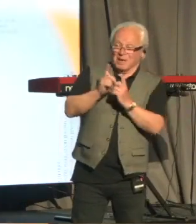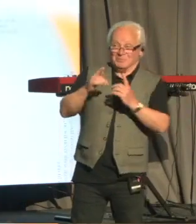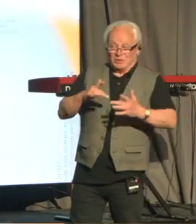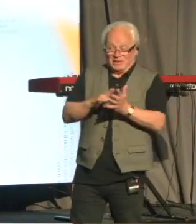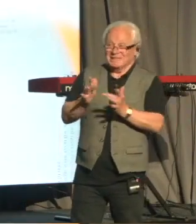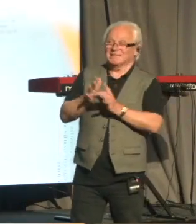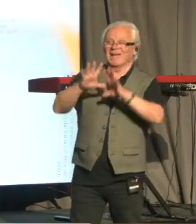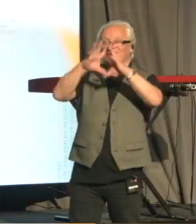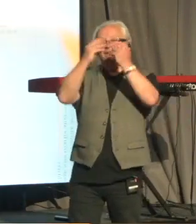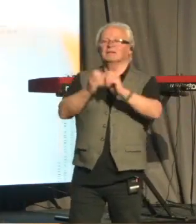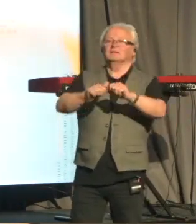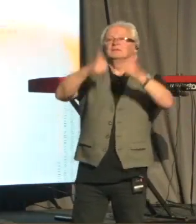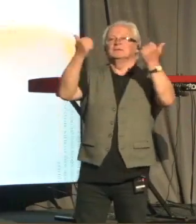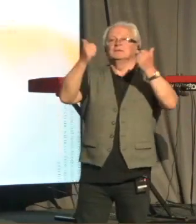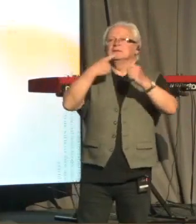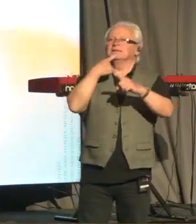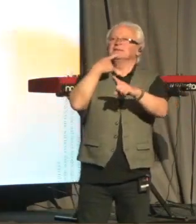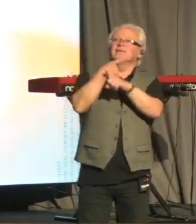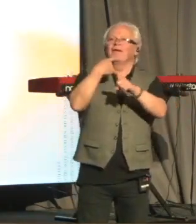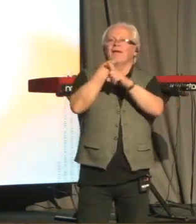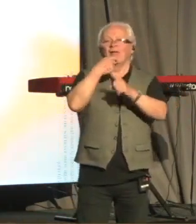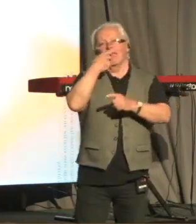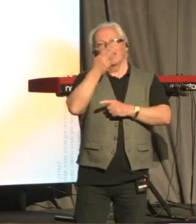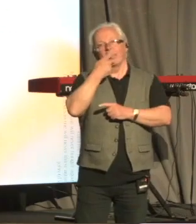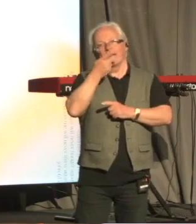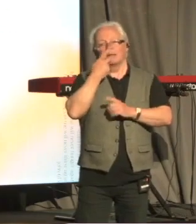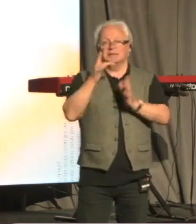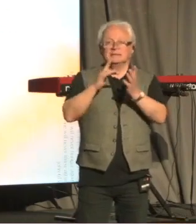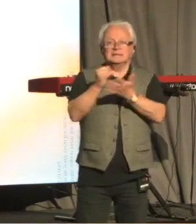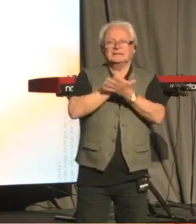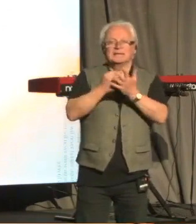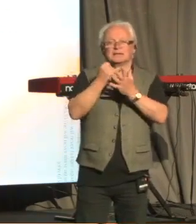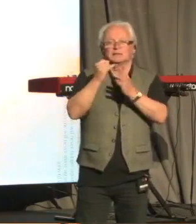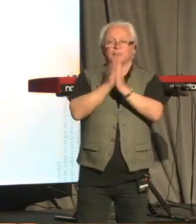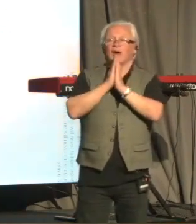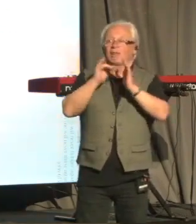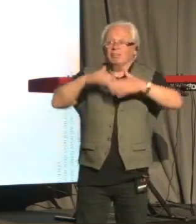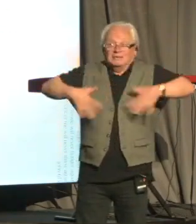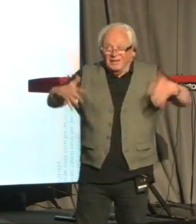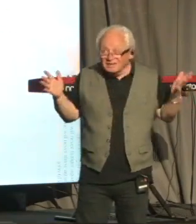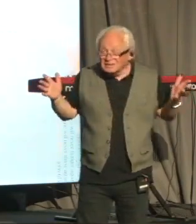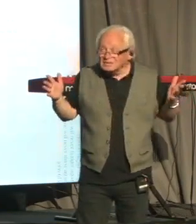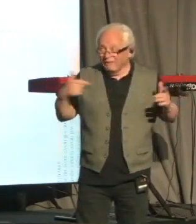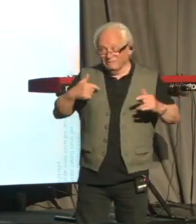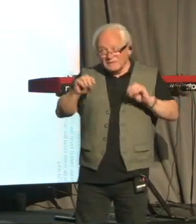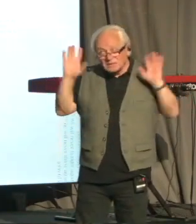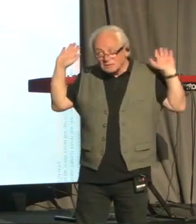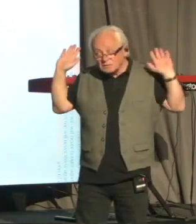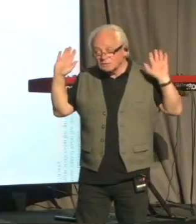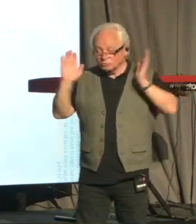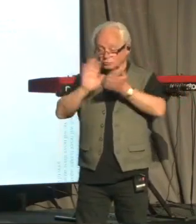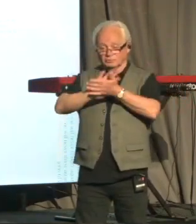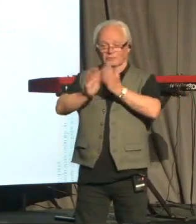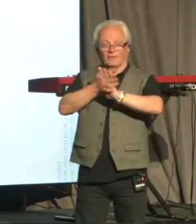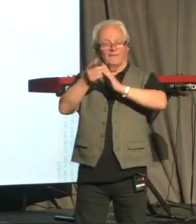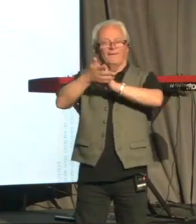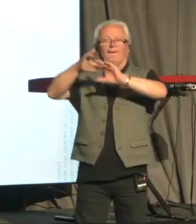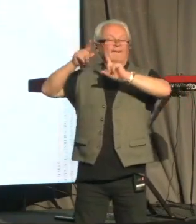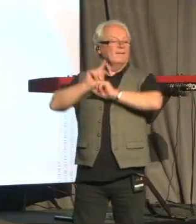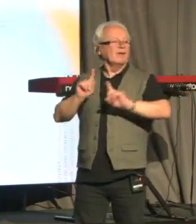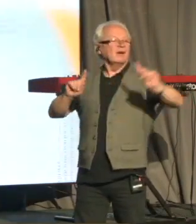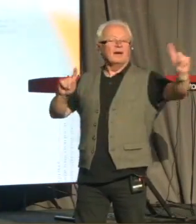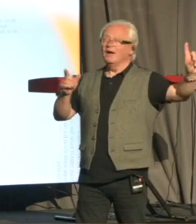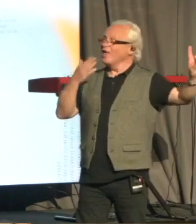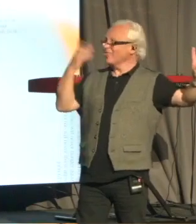and they say the sinner's prayer, you know, and then that's it. I'm filled. I've said the sinner's prayer. I'm done. And they walk out of church and they